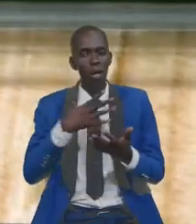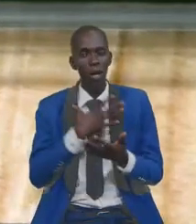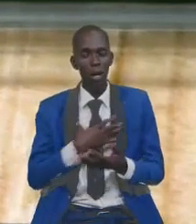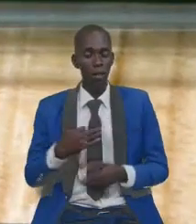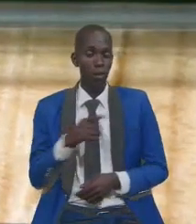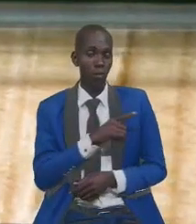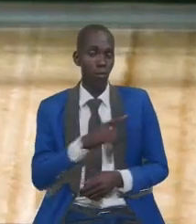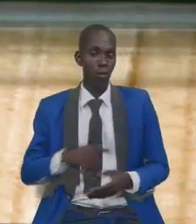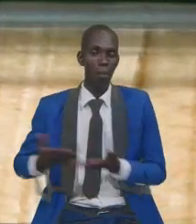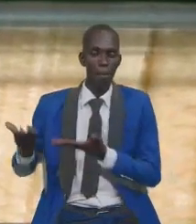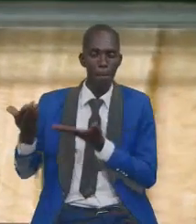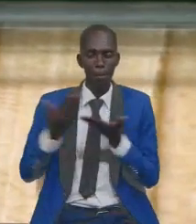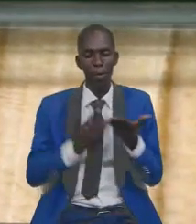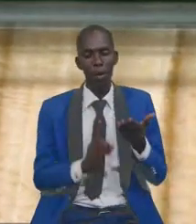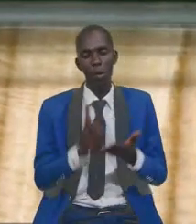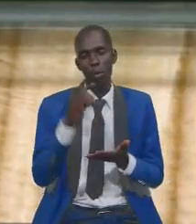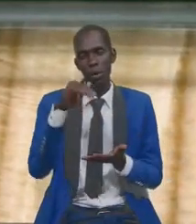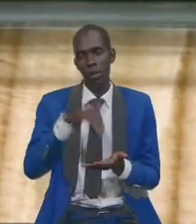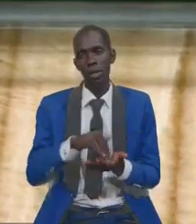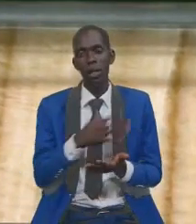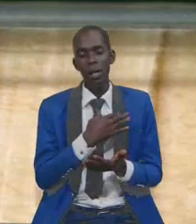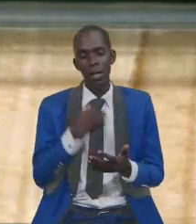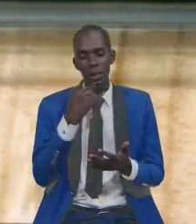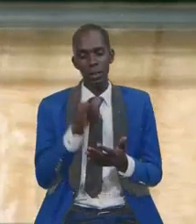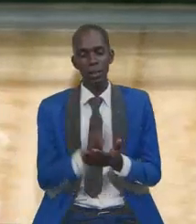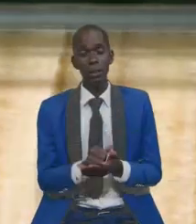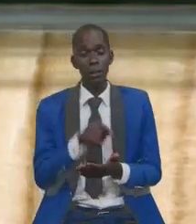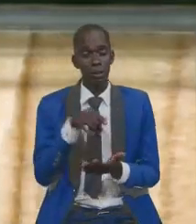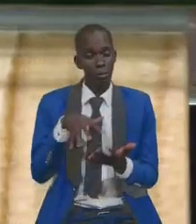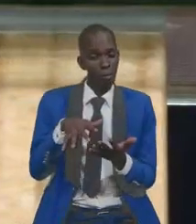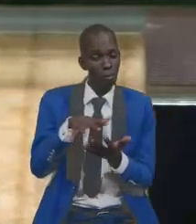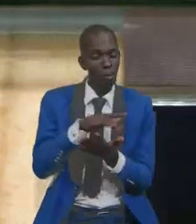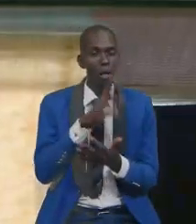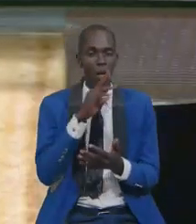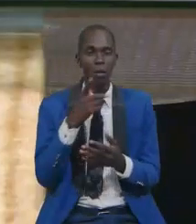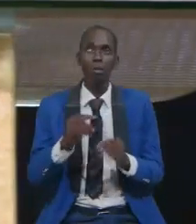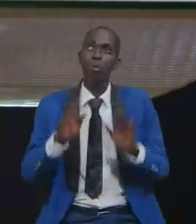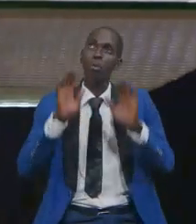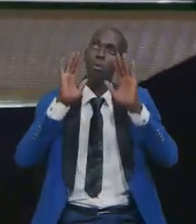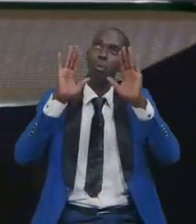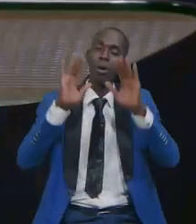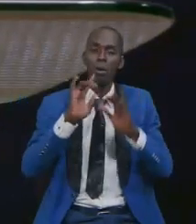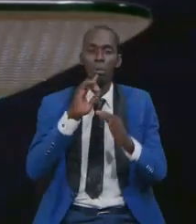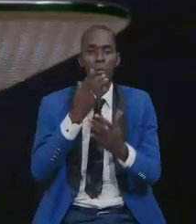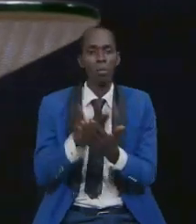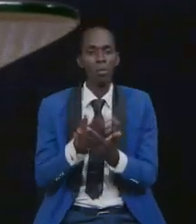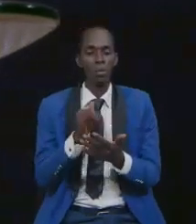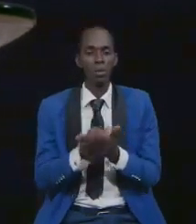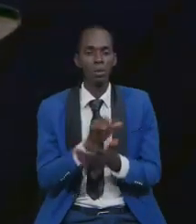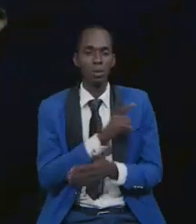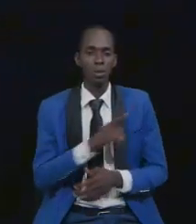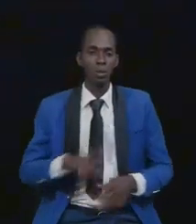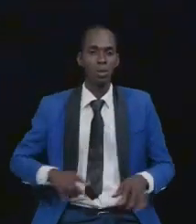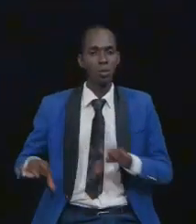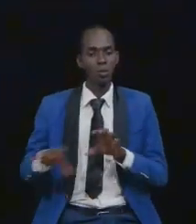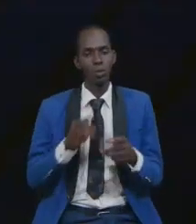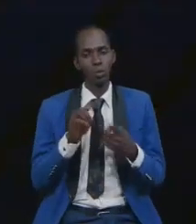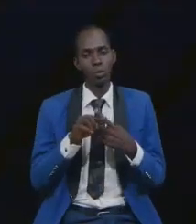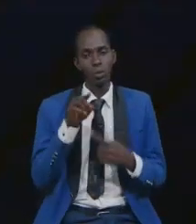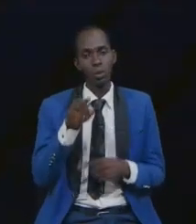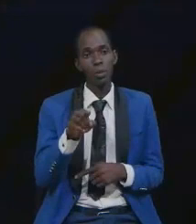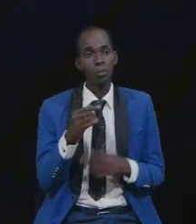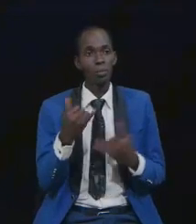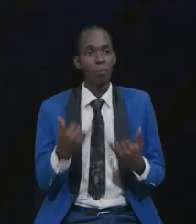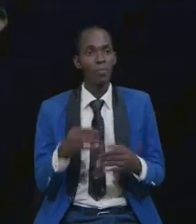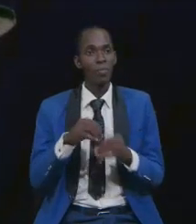And he said, those are the wonders and those are the signs that the Lord wrought toward me. Look at verse 3. In verse 3 it says,